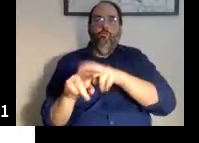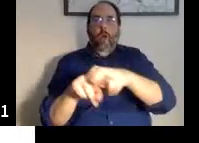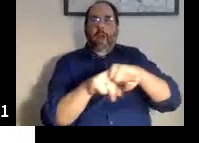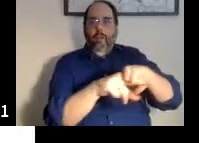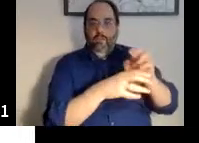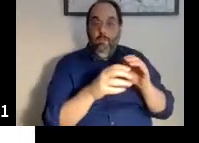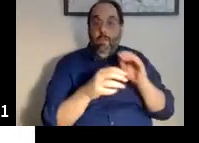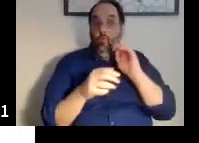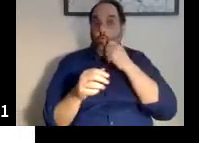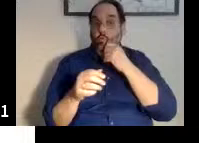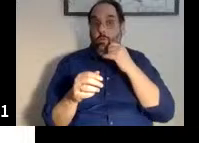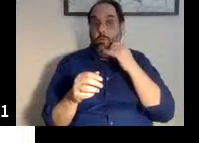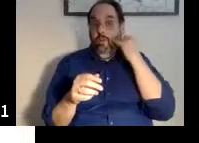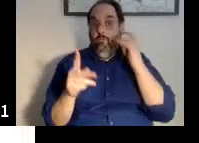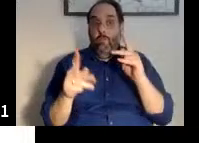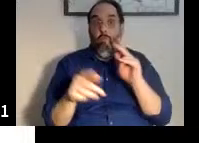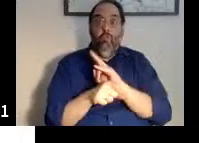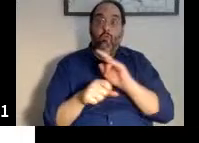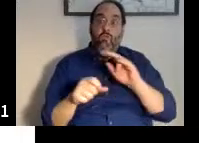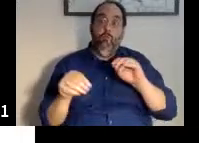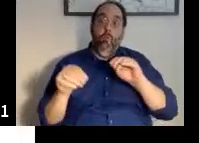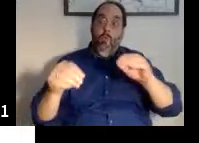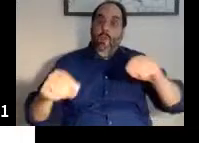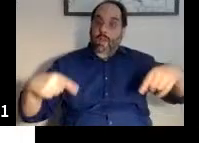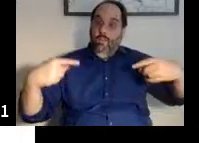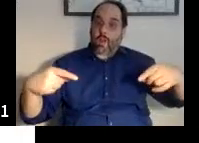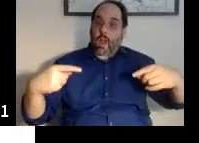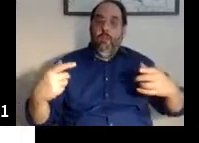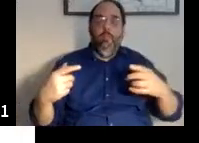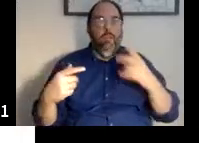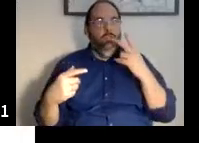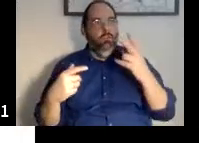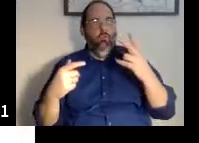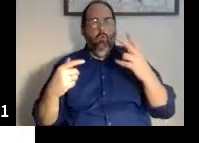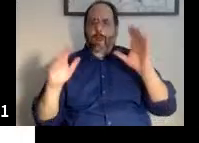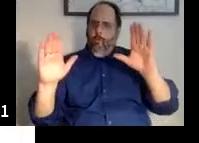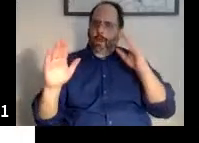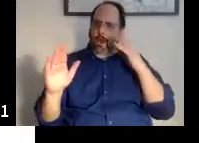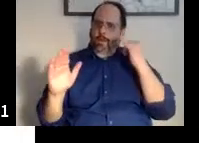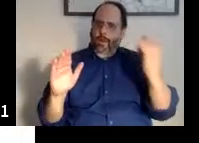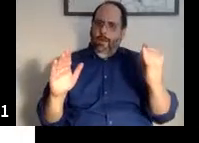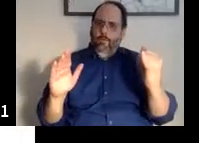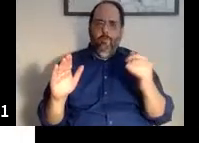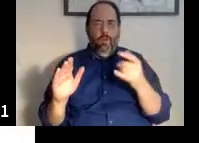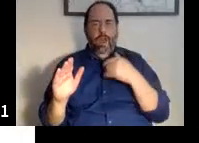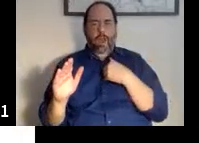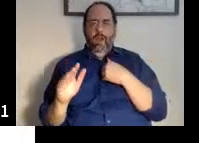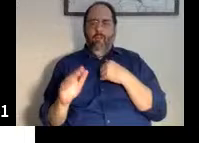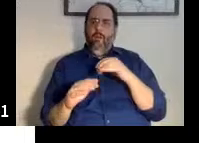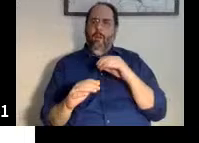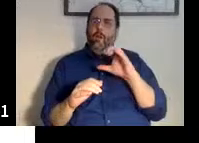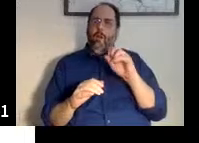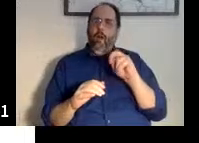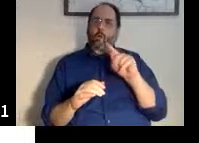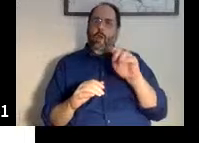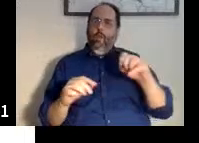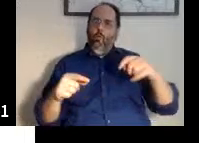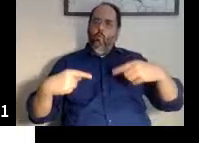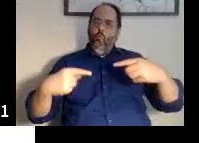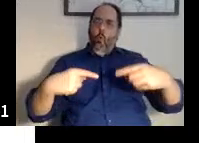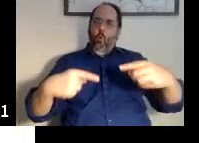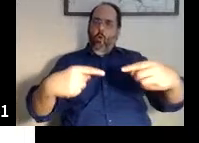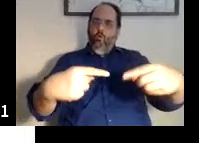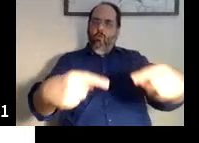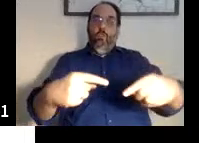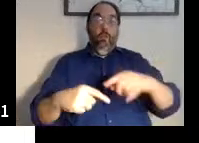persons using mobility devices. I've seen some great concepts put in to where there's these concrete rollers where kids